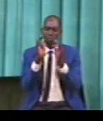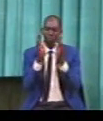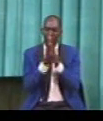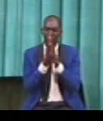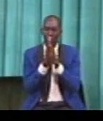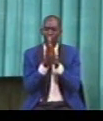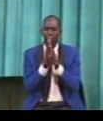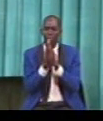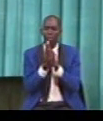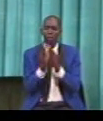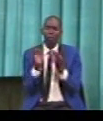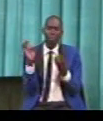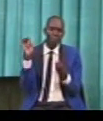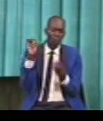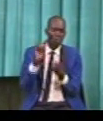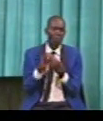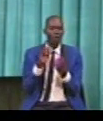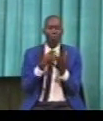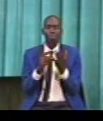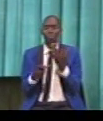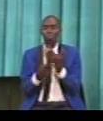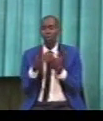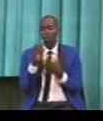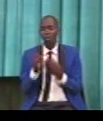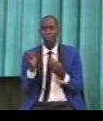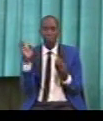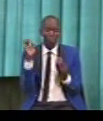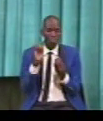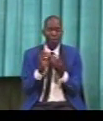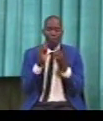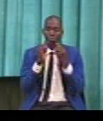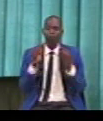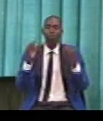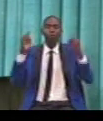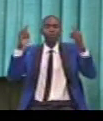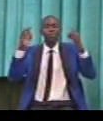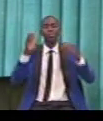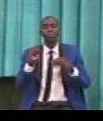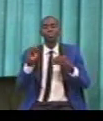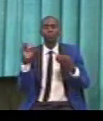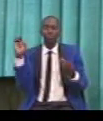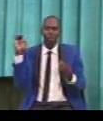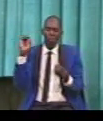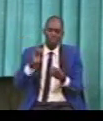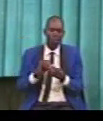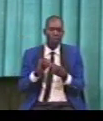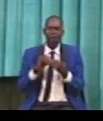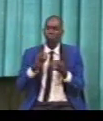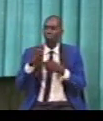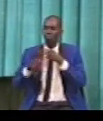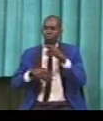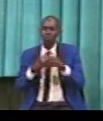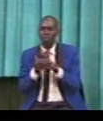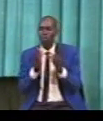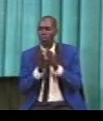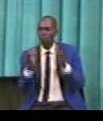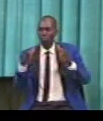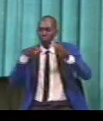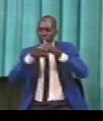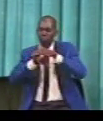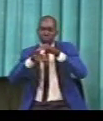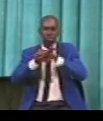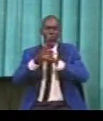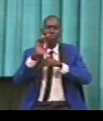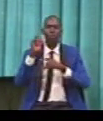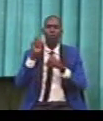More programs, more success, more global penetration.